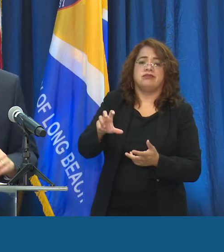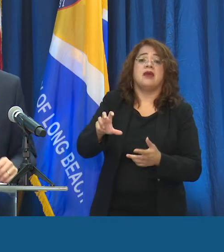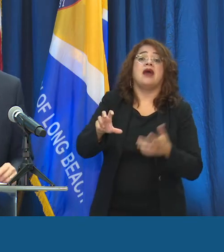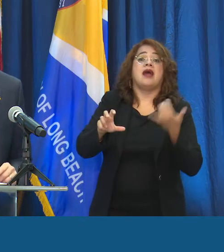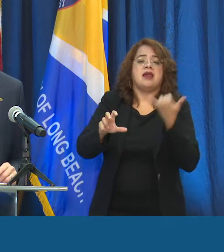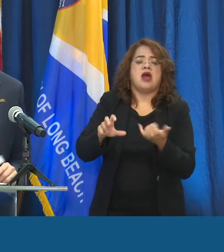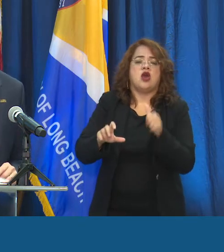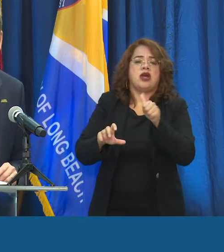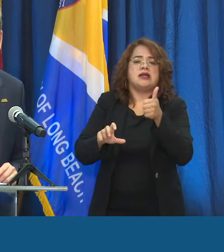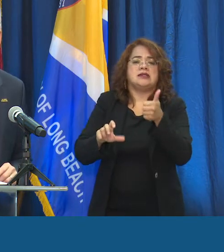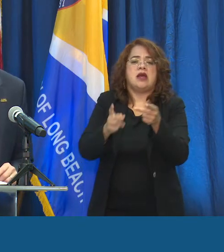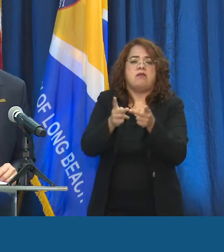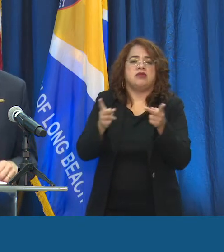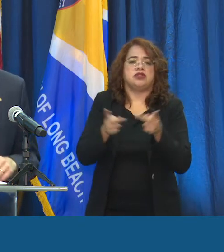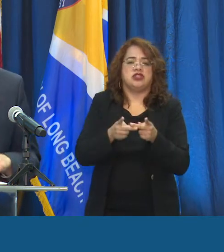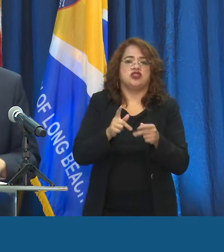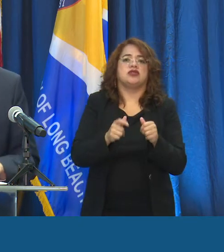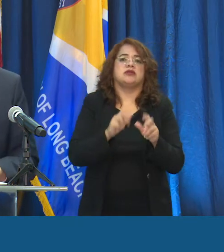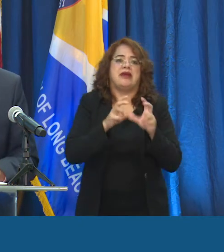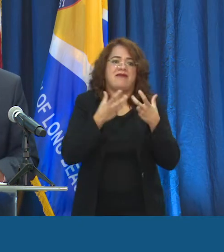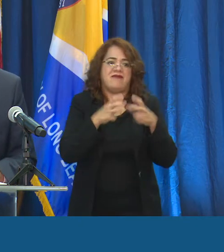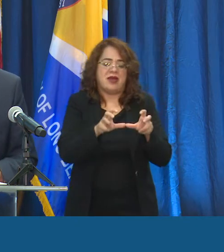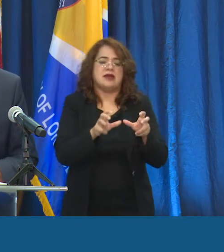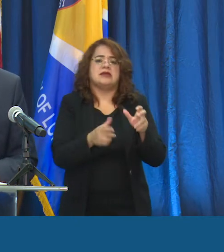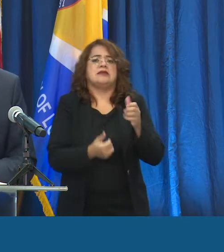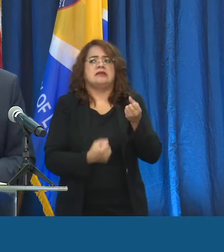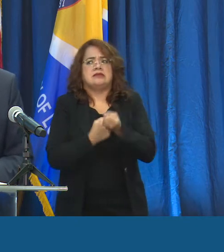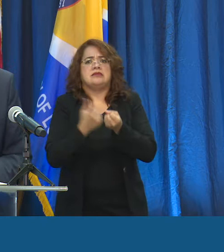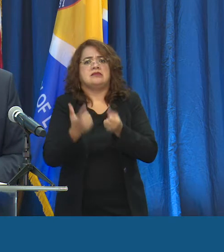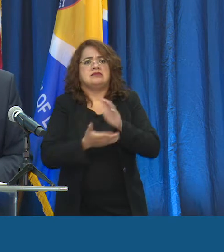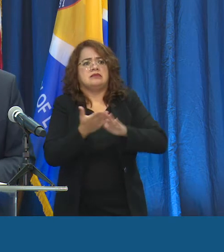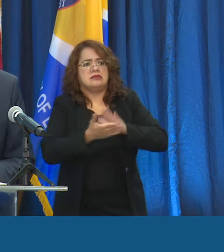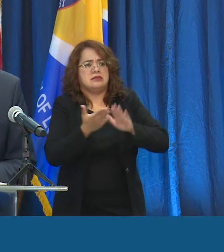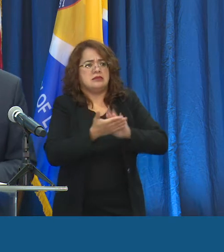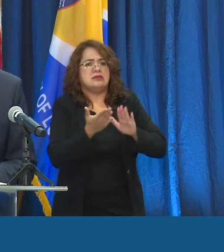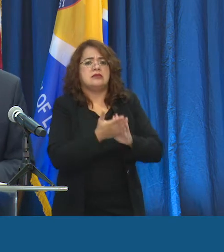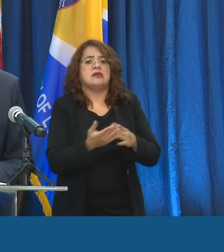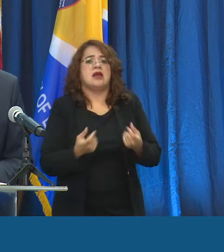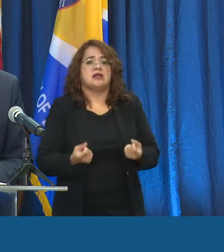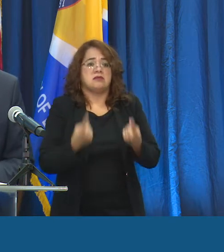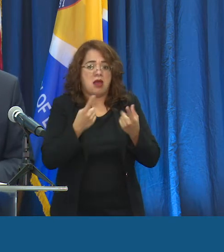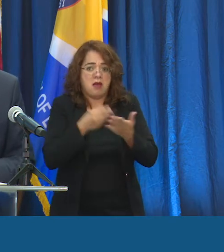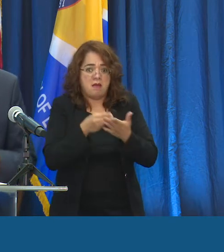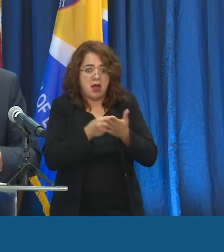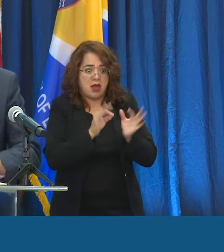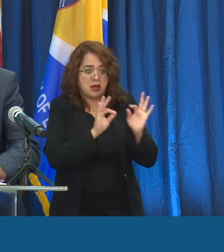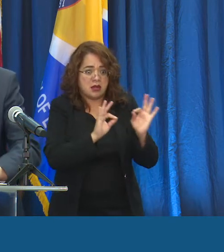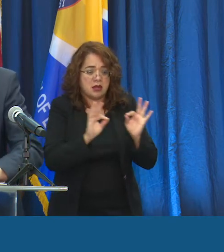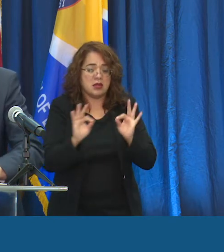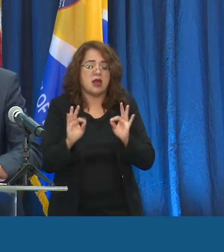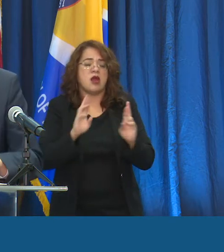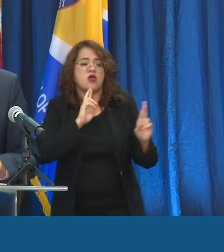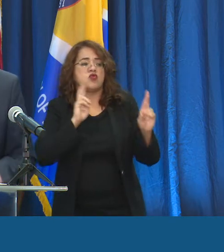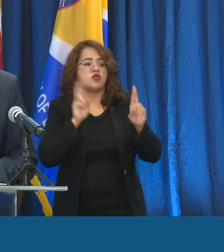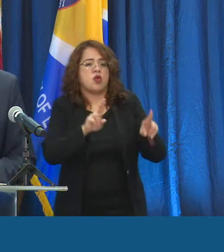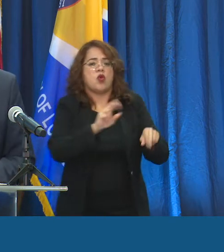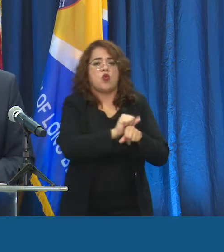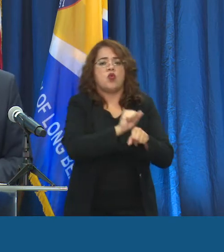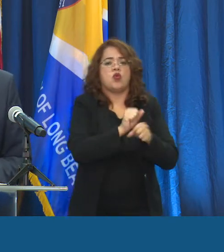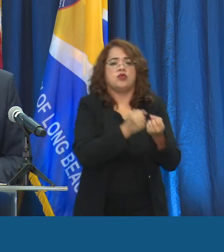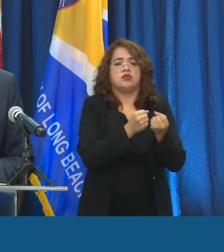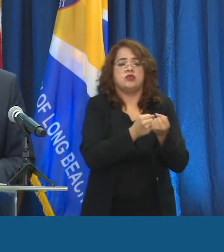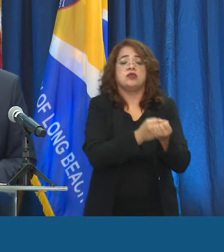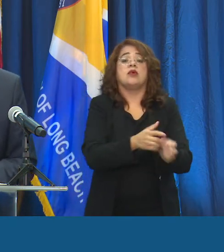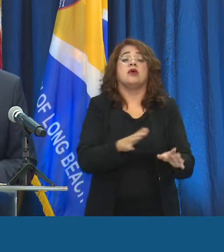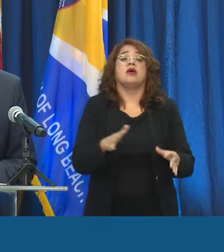positions in the Health Fund to help them both spend that money and respond to the need. We're investing in our